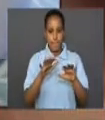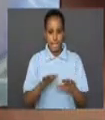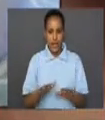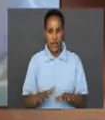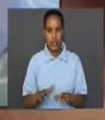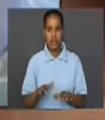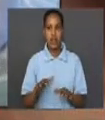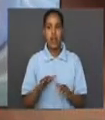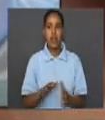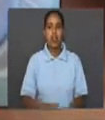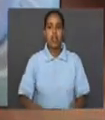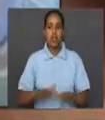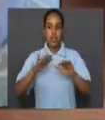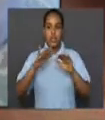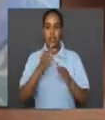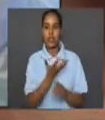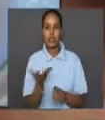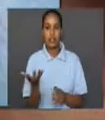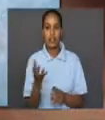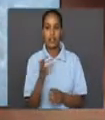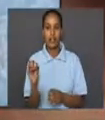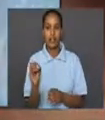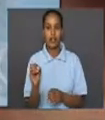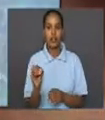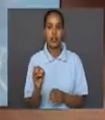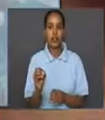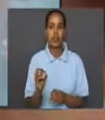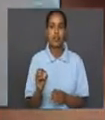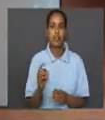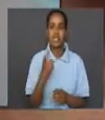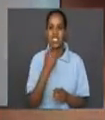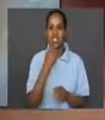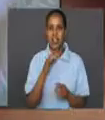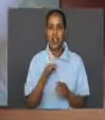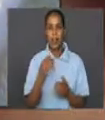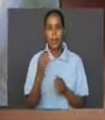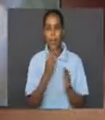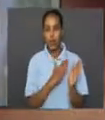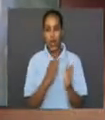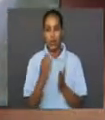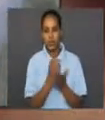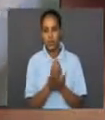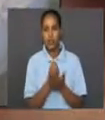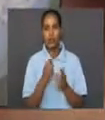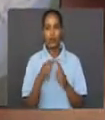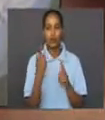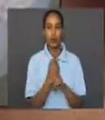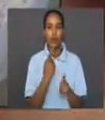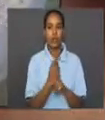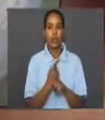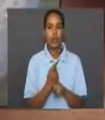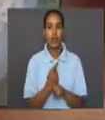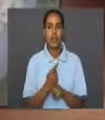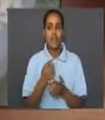a rising agent, in a variety of dental products, or to create